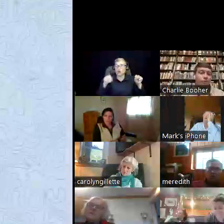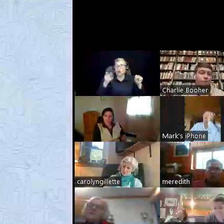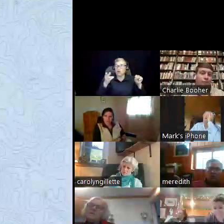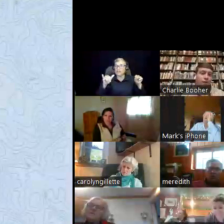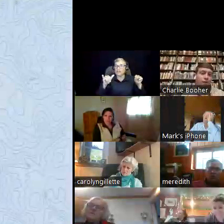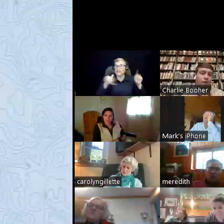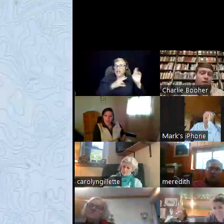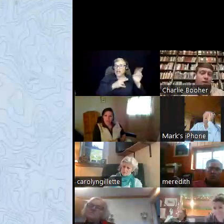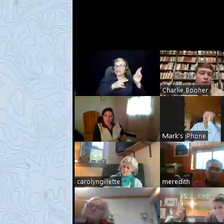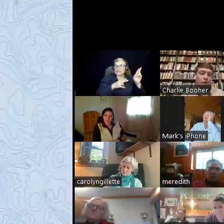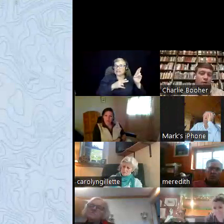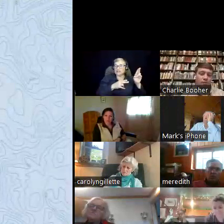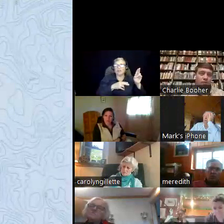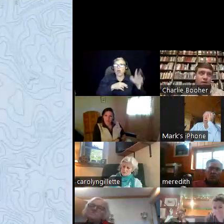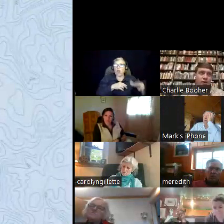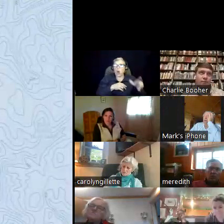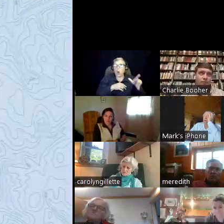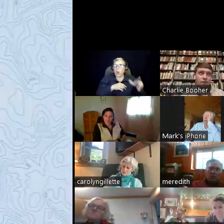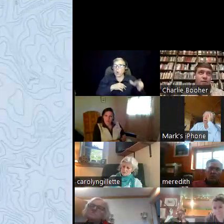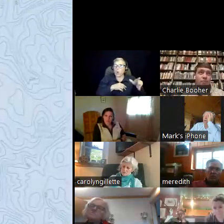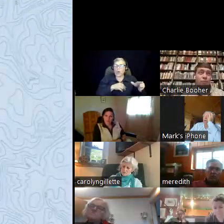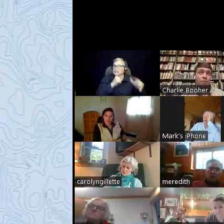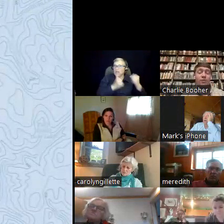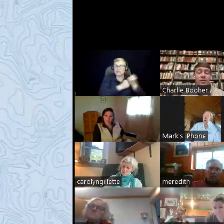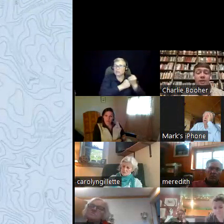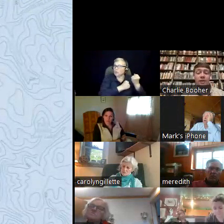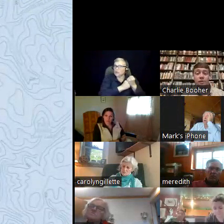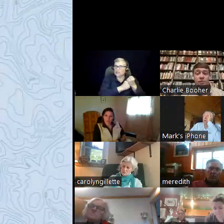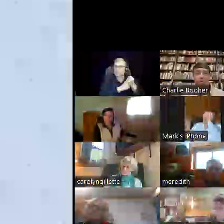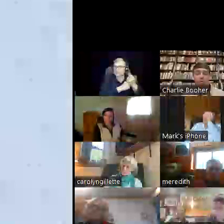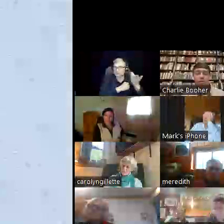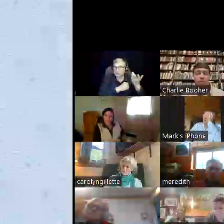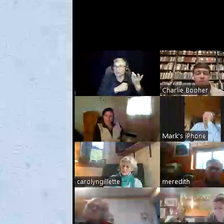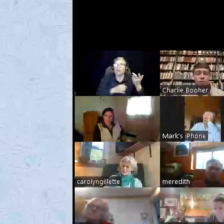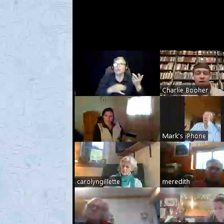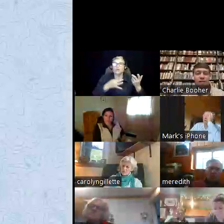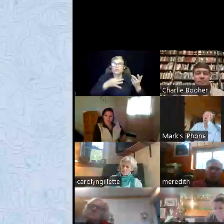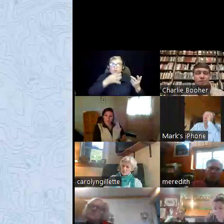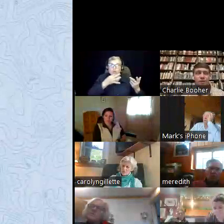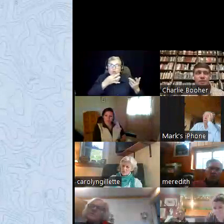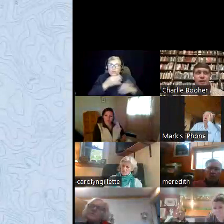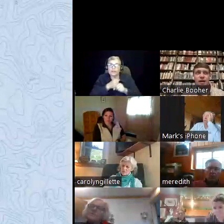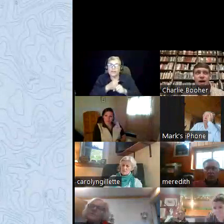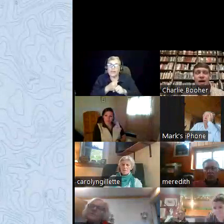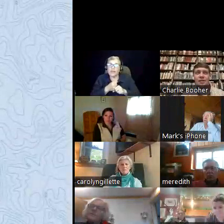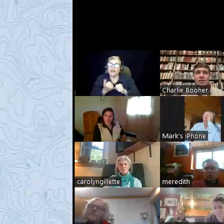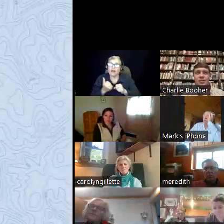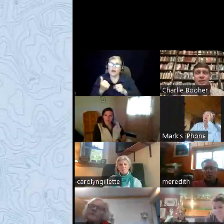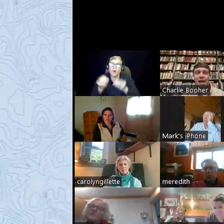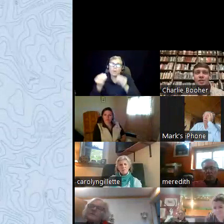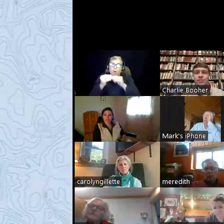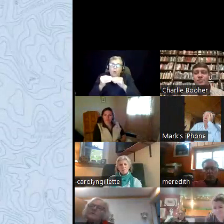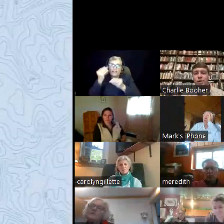extremely low, in the ballpark of, and that we're about to get a new survey result from the Fish and Wildlife Service